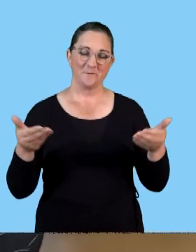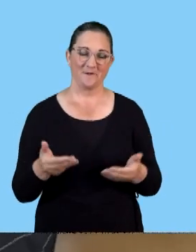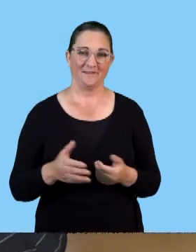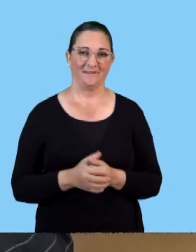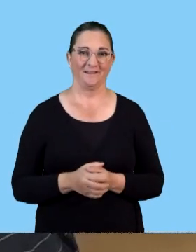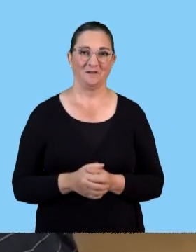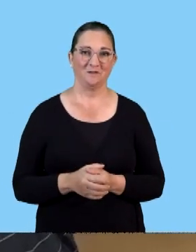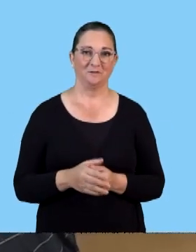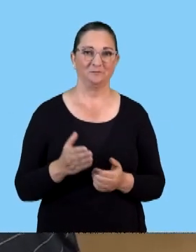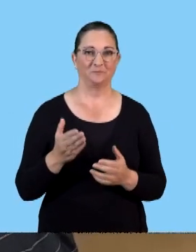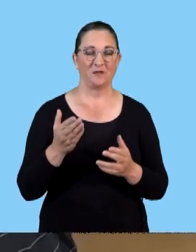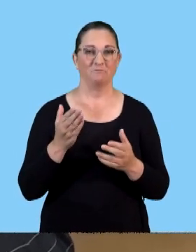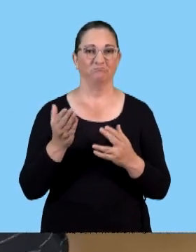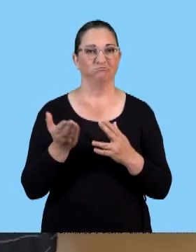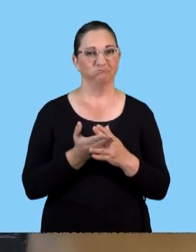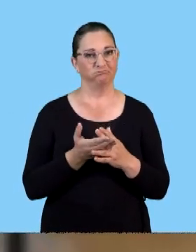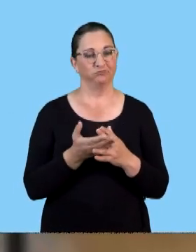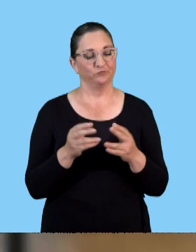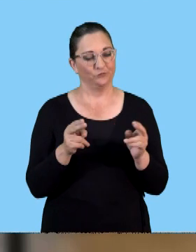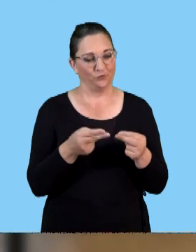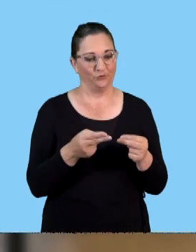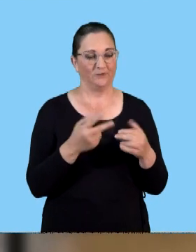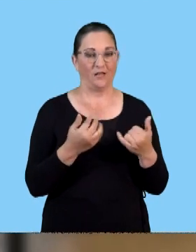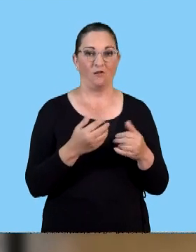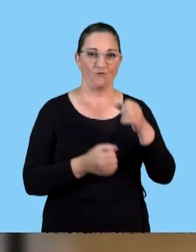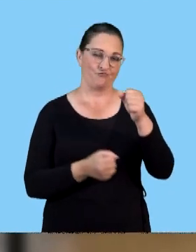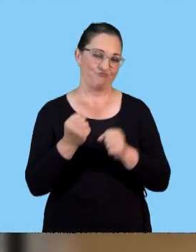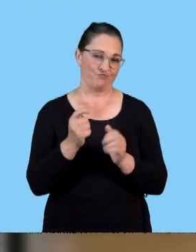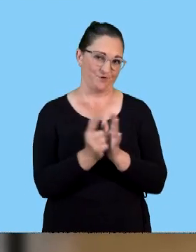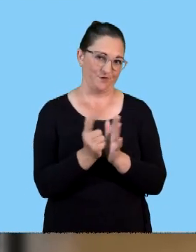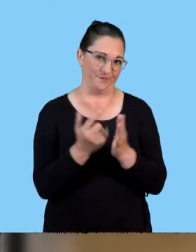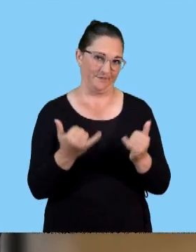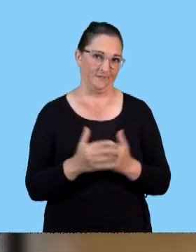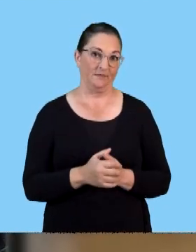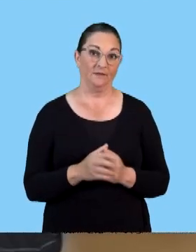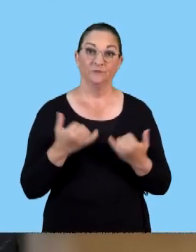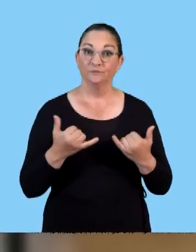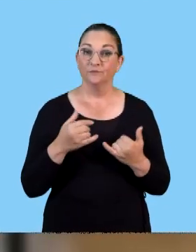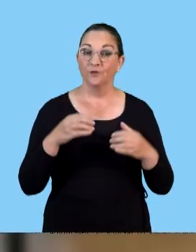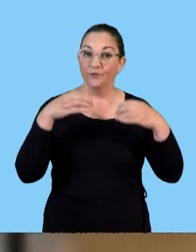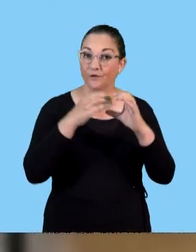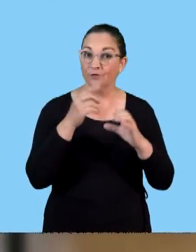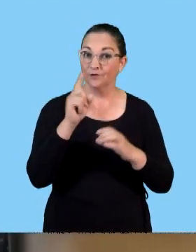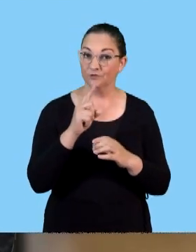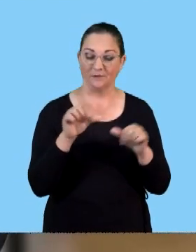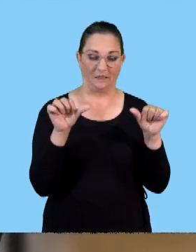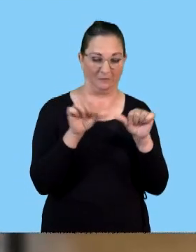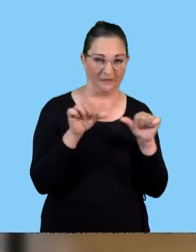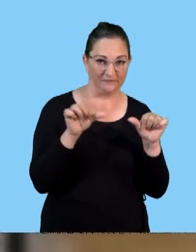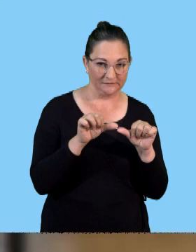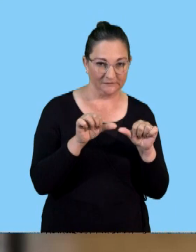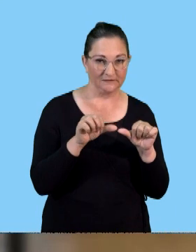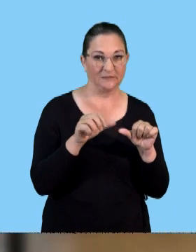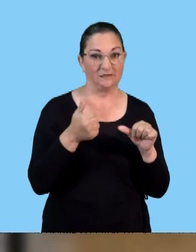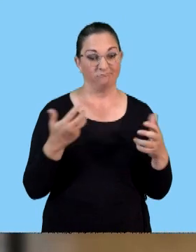Guys, welcome back after that short advert break. Let us quickly wrap up today's lesson. Remember, today we focused on the topic of